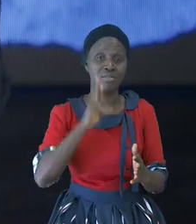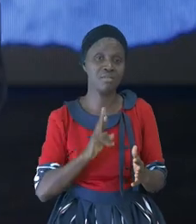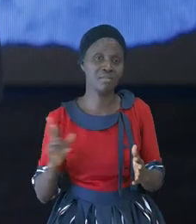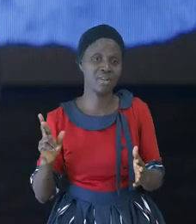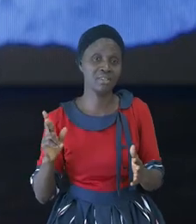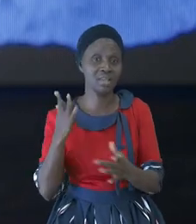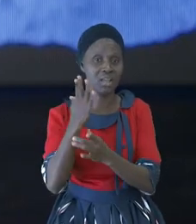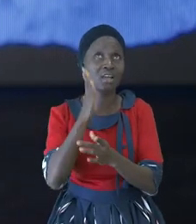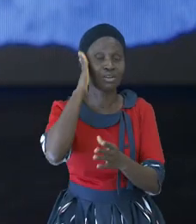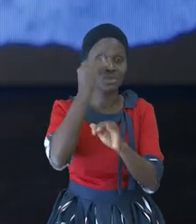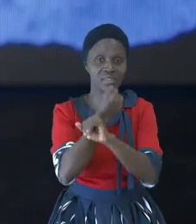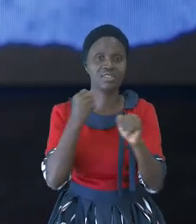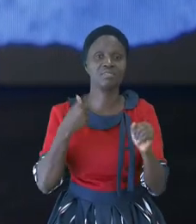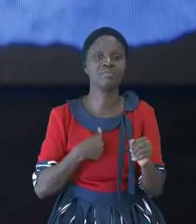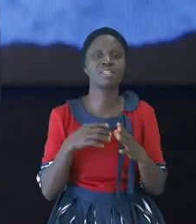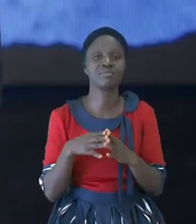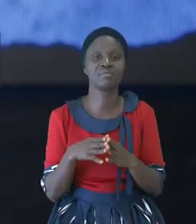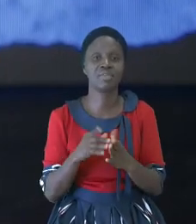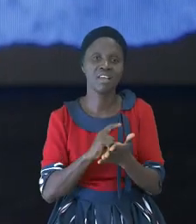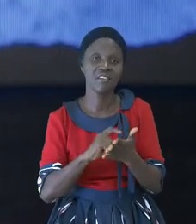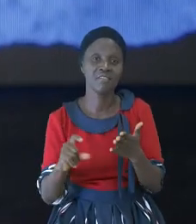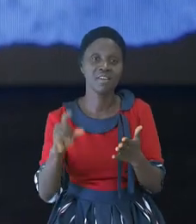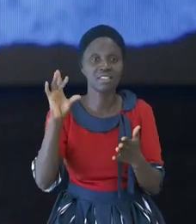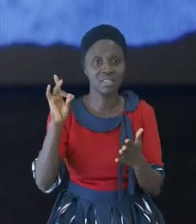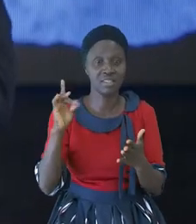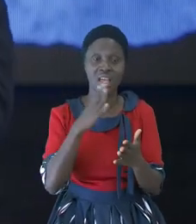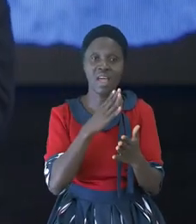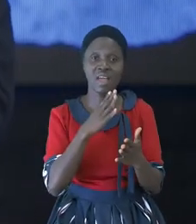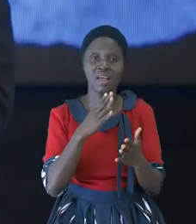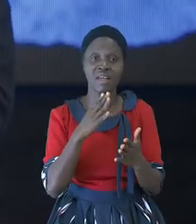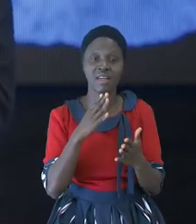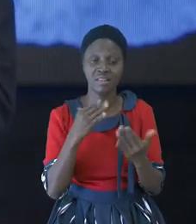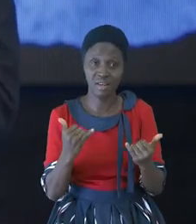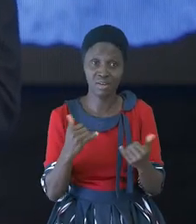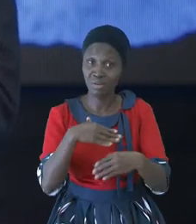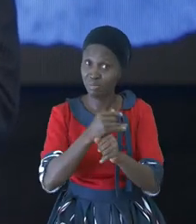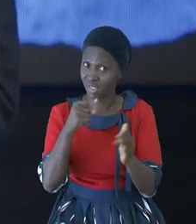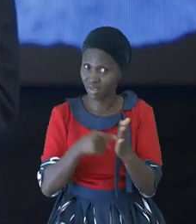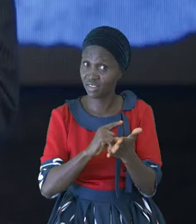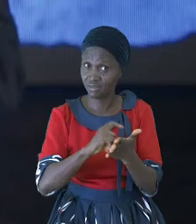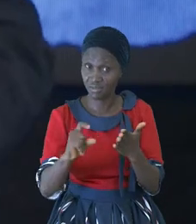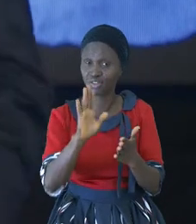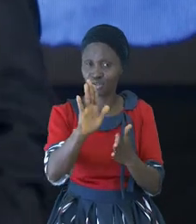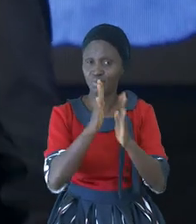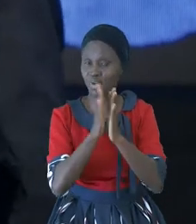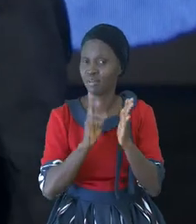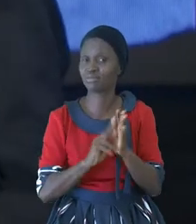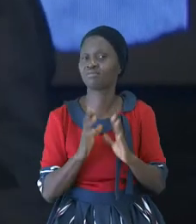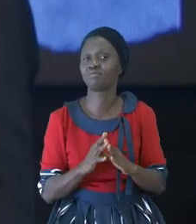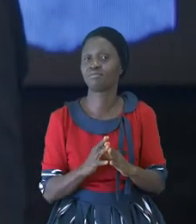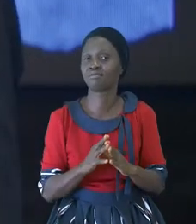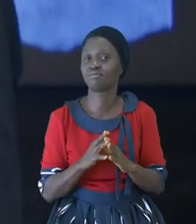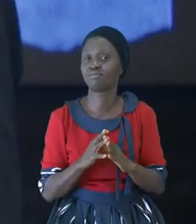shall save me. Look at verse 8, and make this your prayer. The